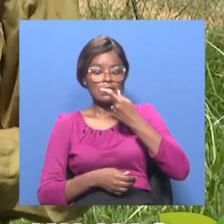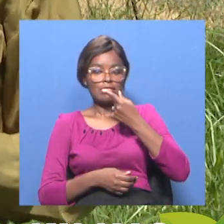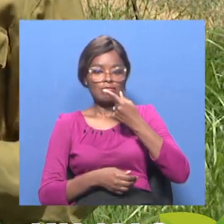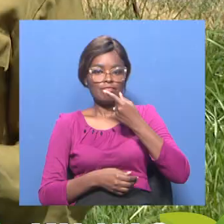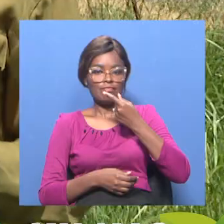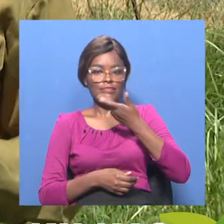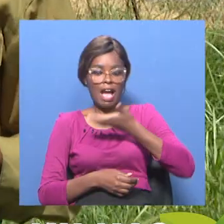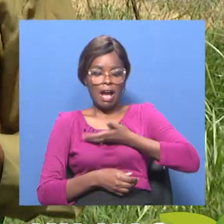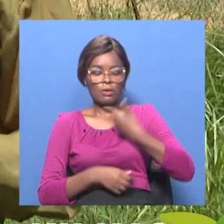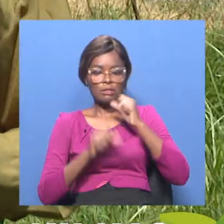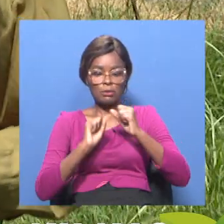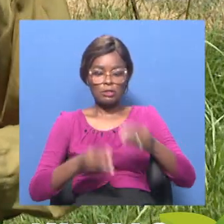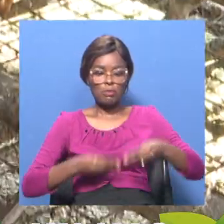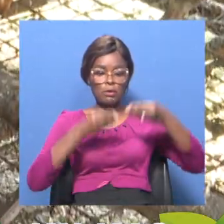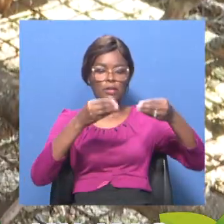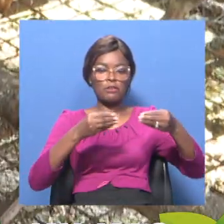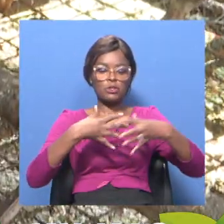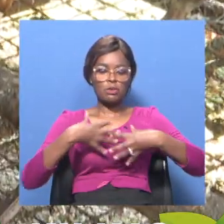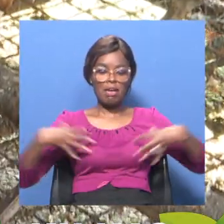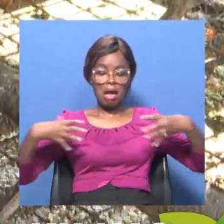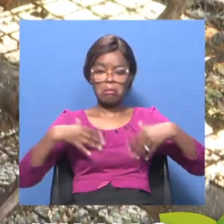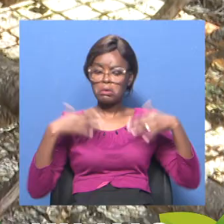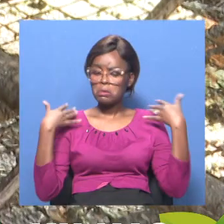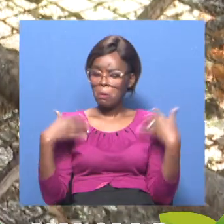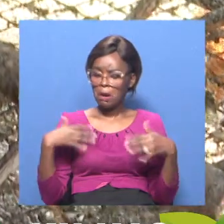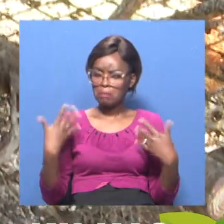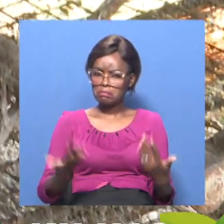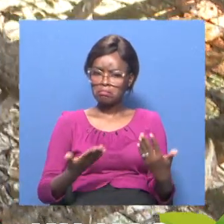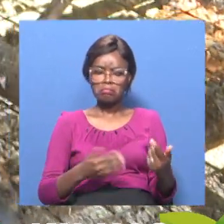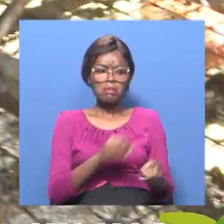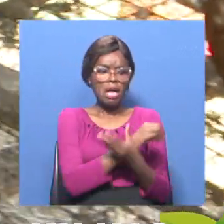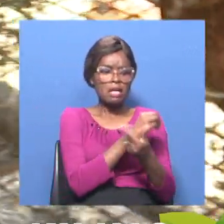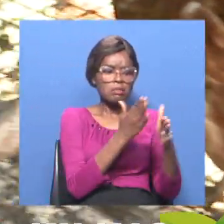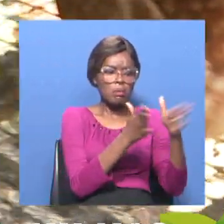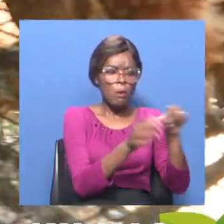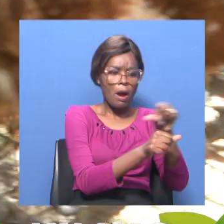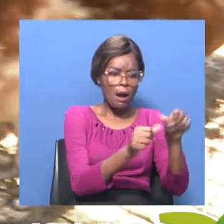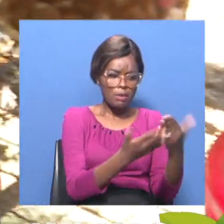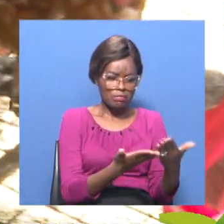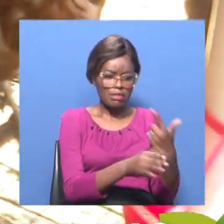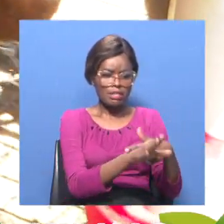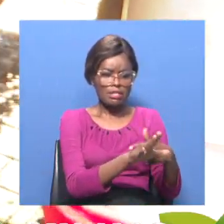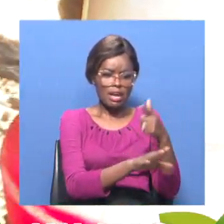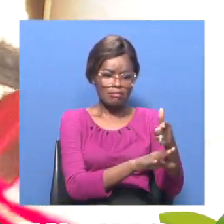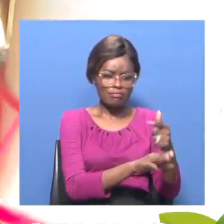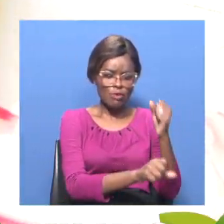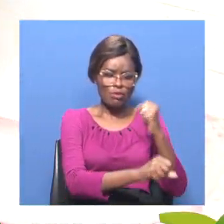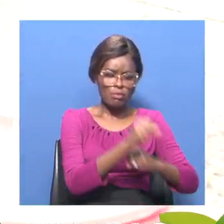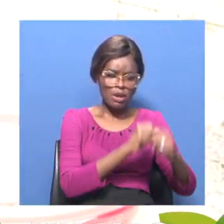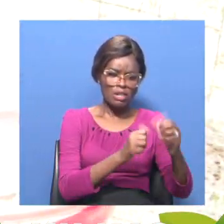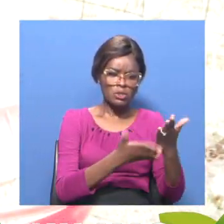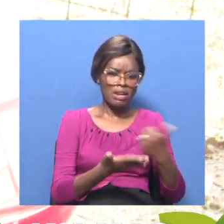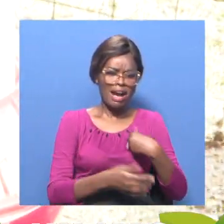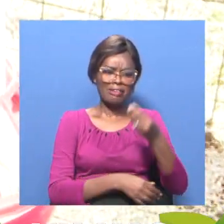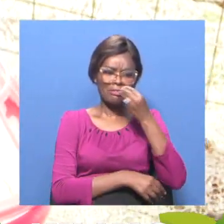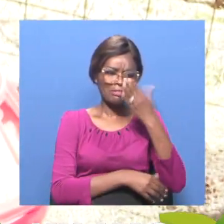we are able to administer to the animals. Yes. Wow. And tell us about during production, Yes. the amount of